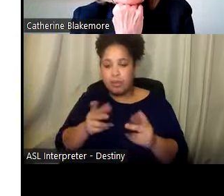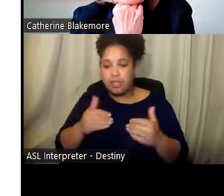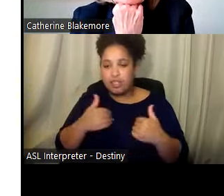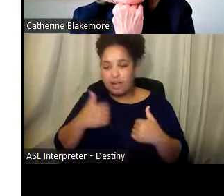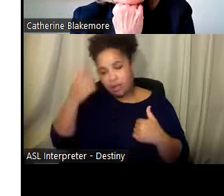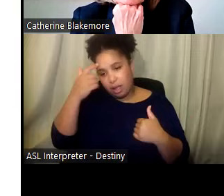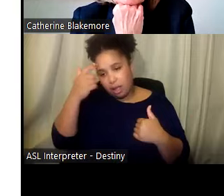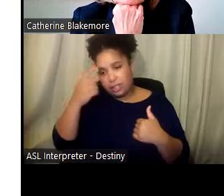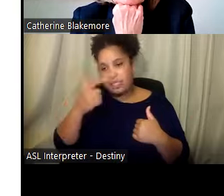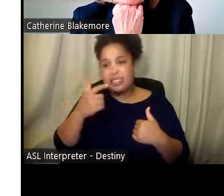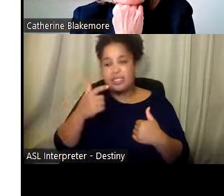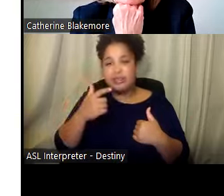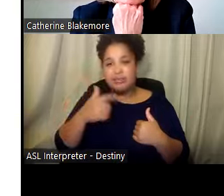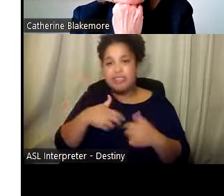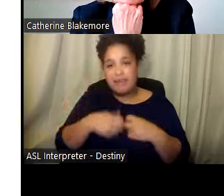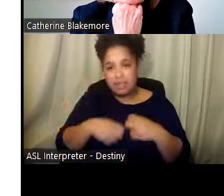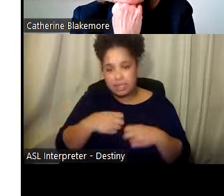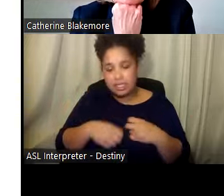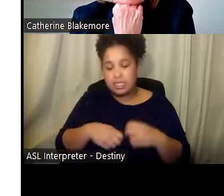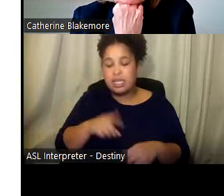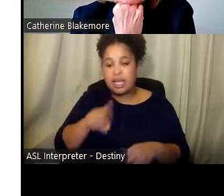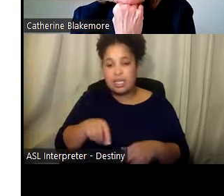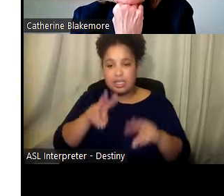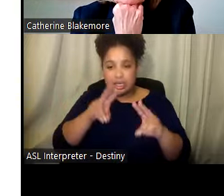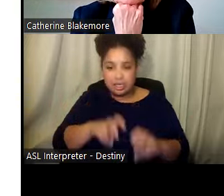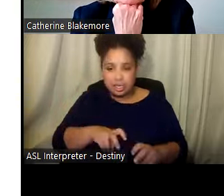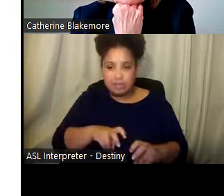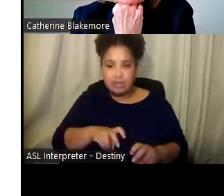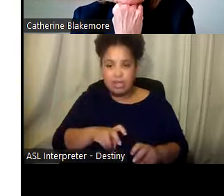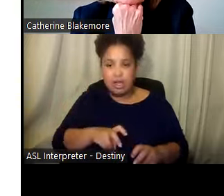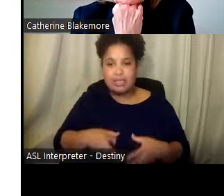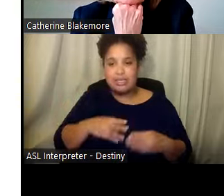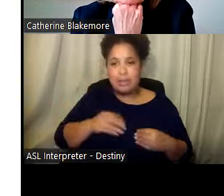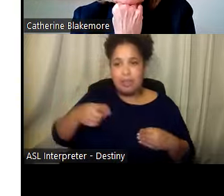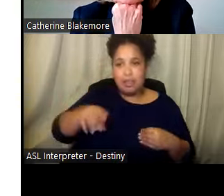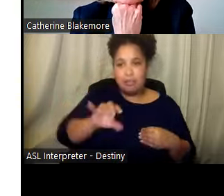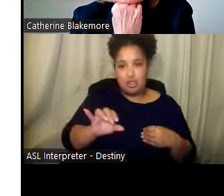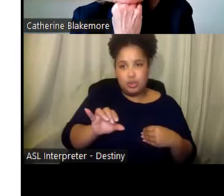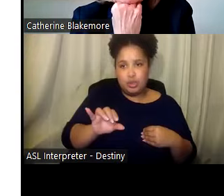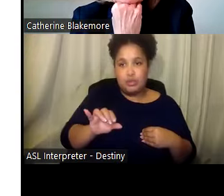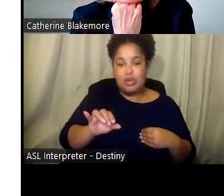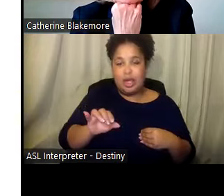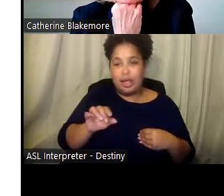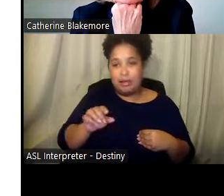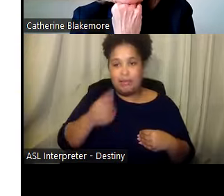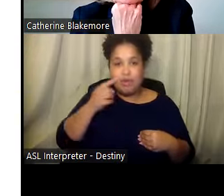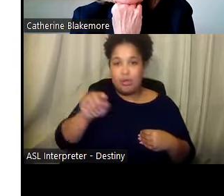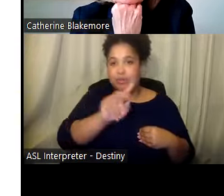cognitive deficits and also need assessment for dementia. And